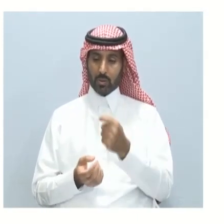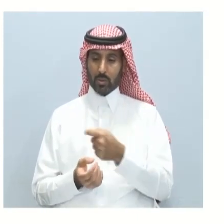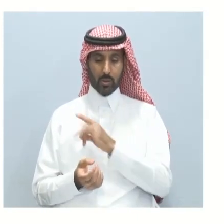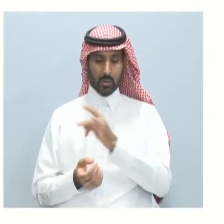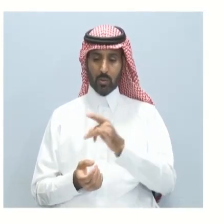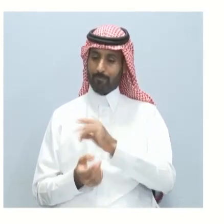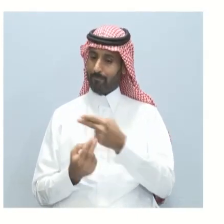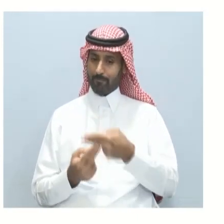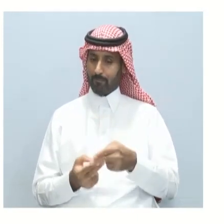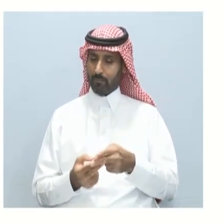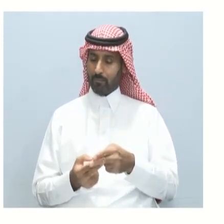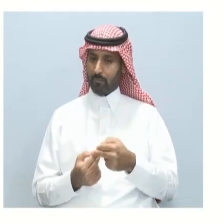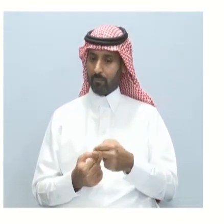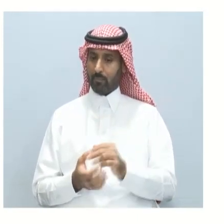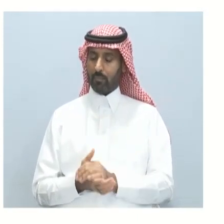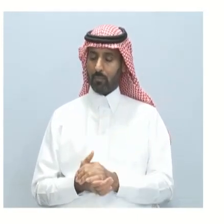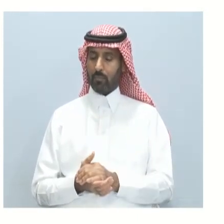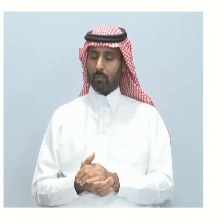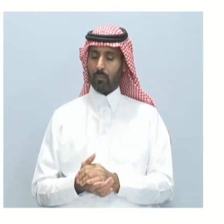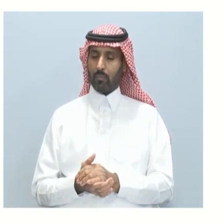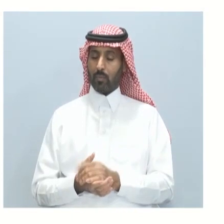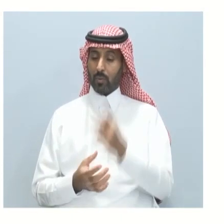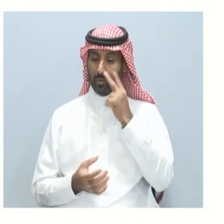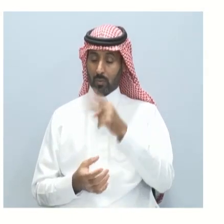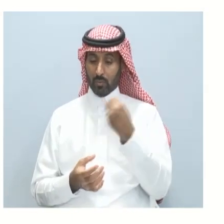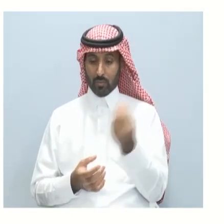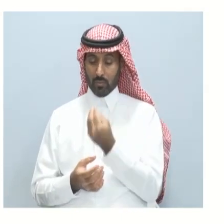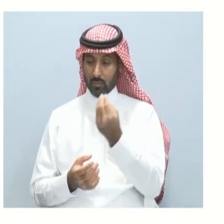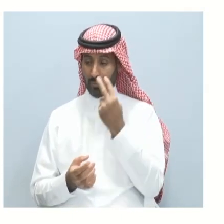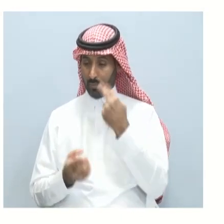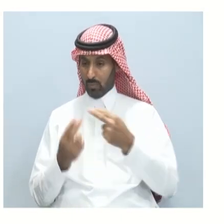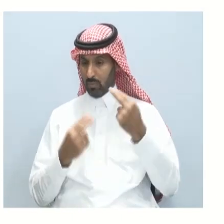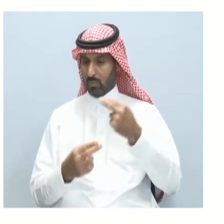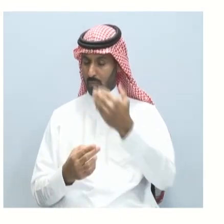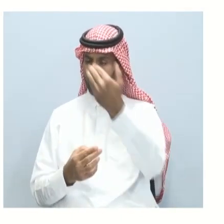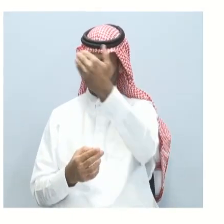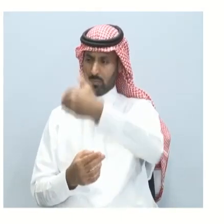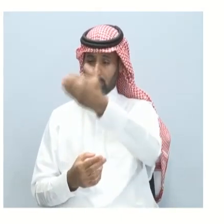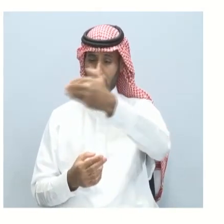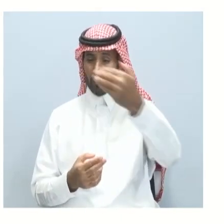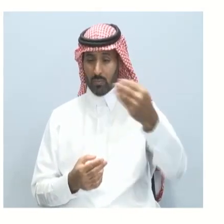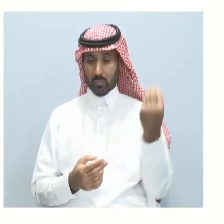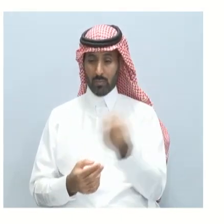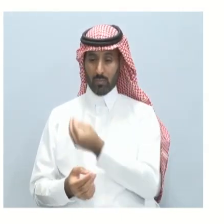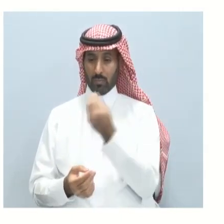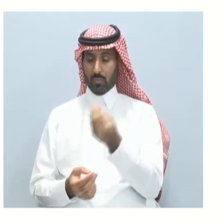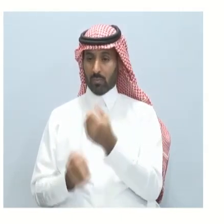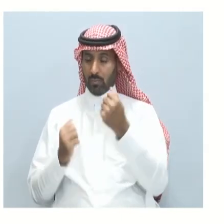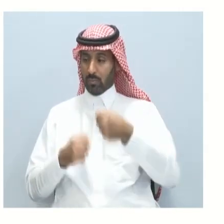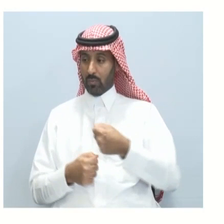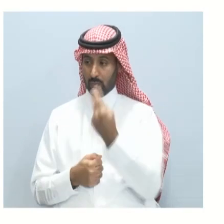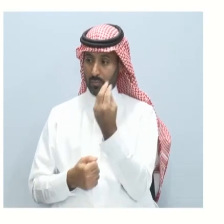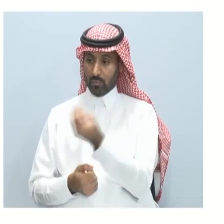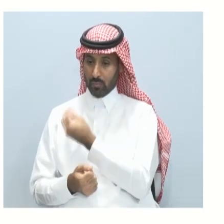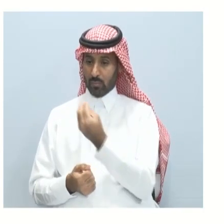answer. Hiba finds archaeological museums extremely interesting. She gets